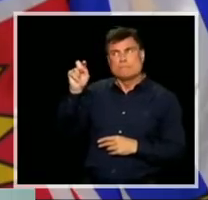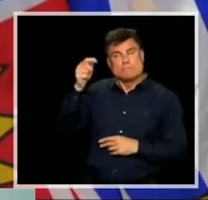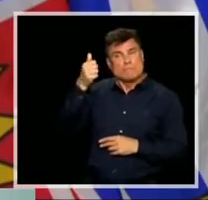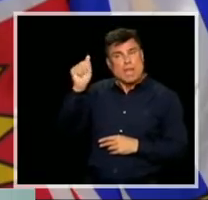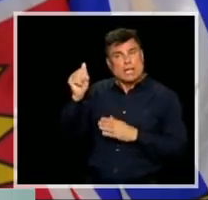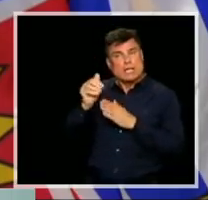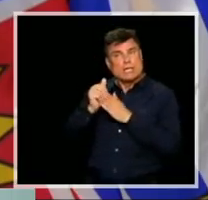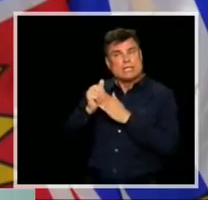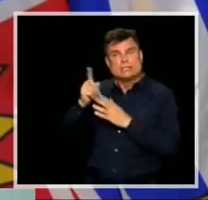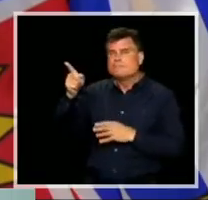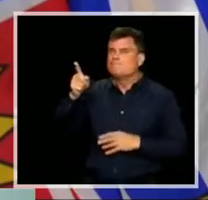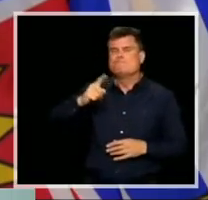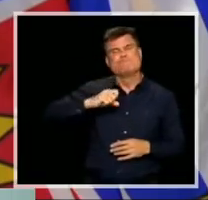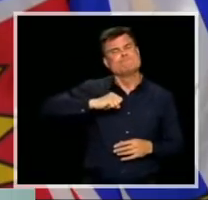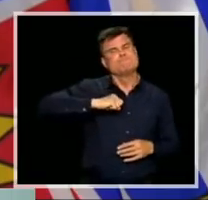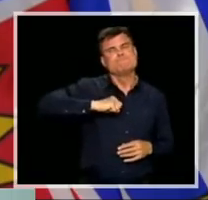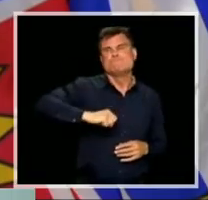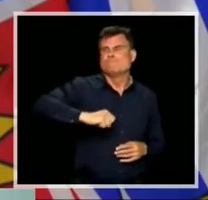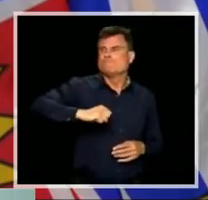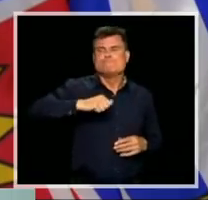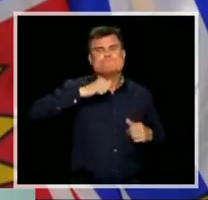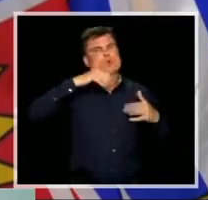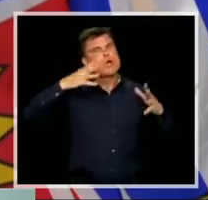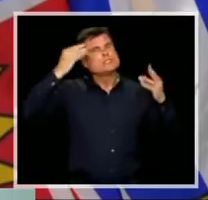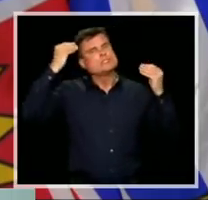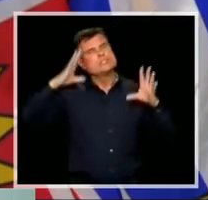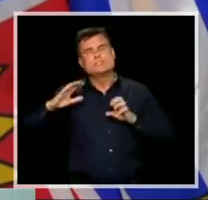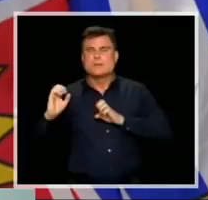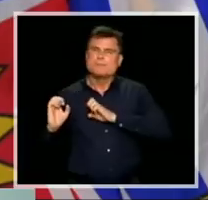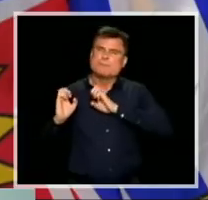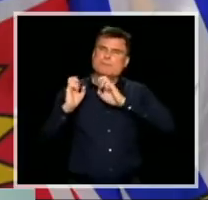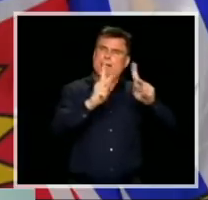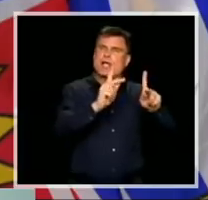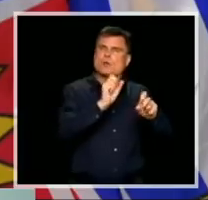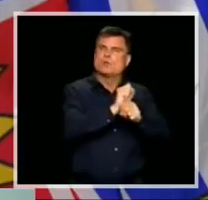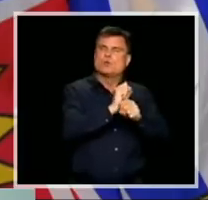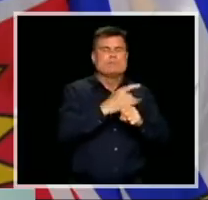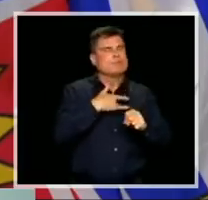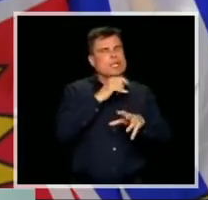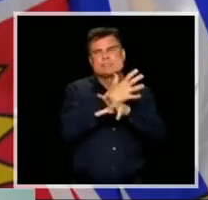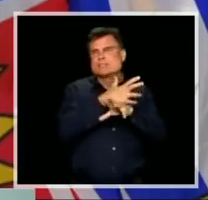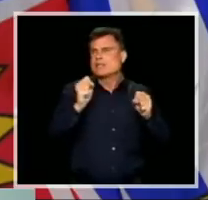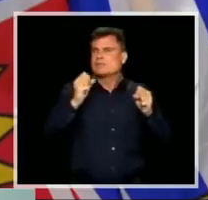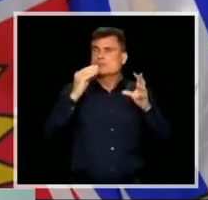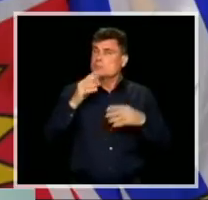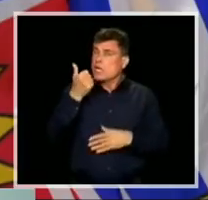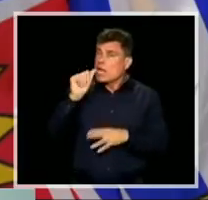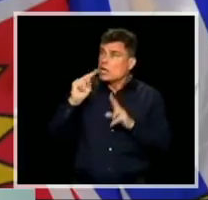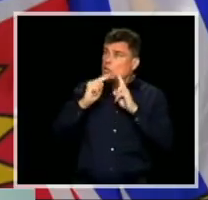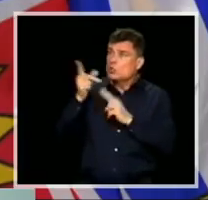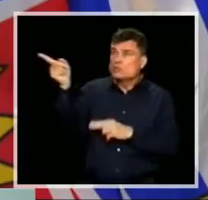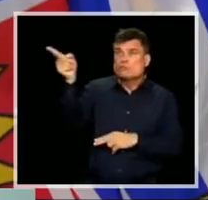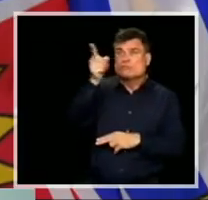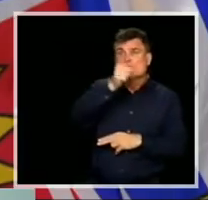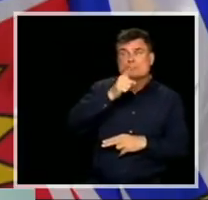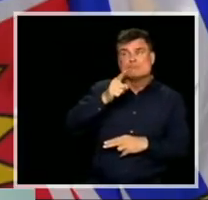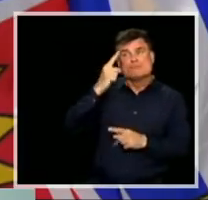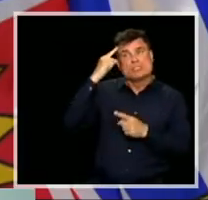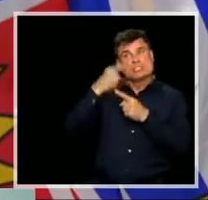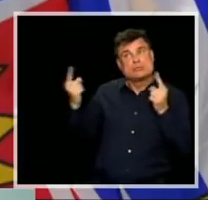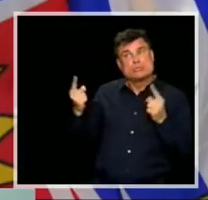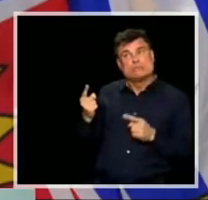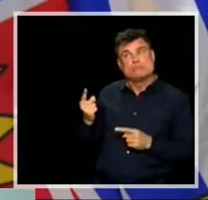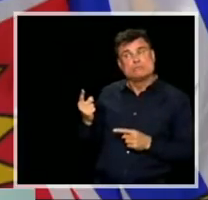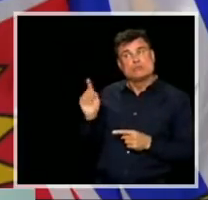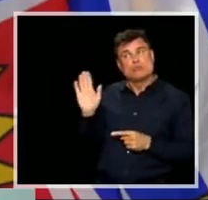mean for me if I'm over 65, or if I have an illness, or what about if I have somebody at home who might be